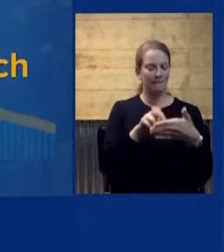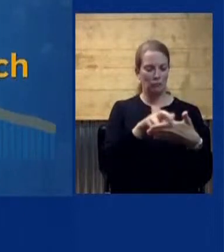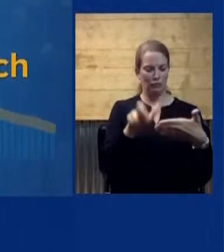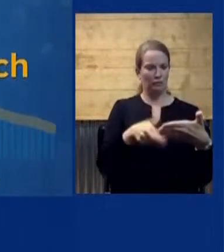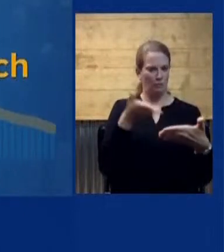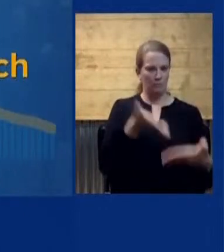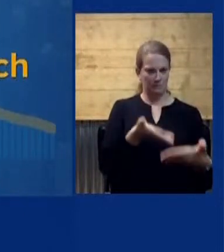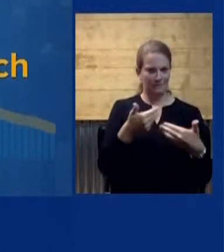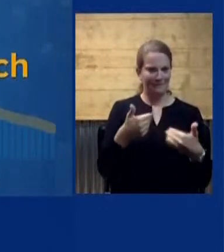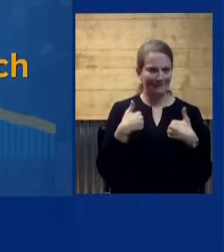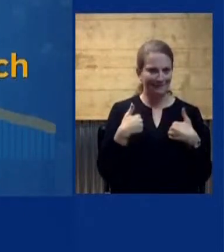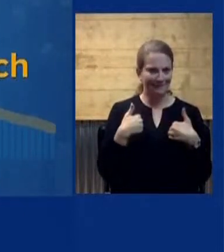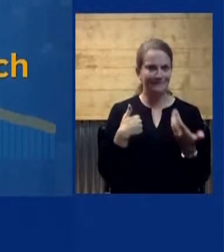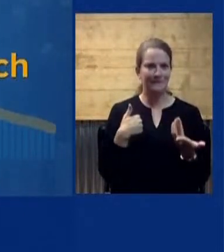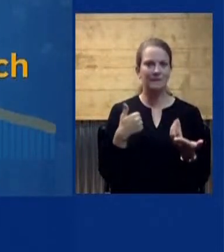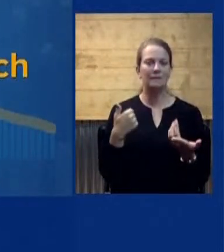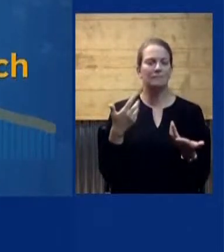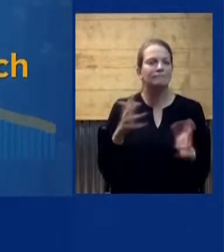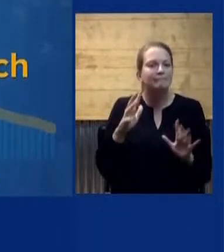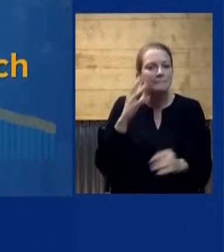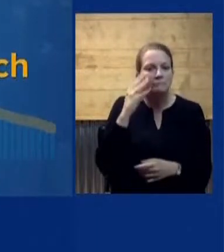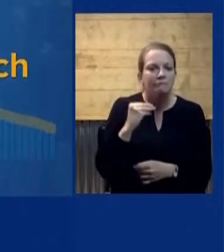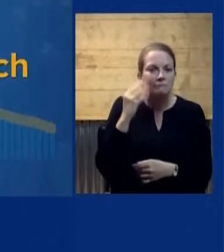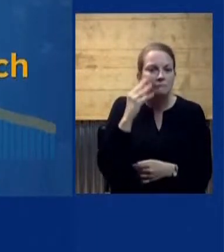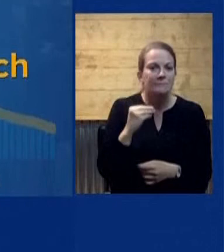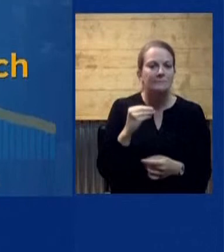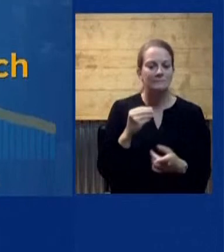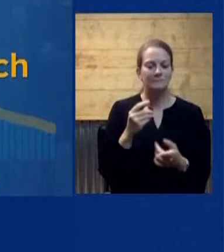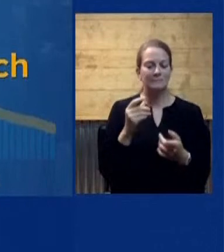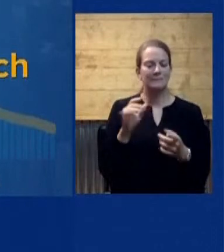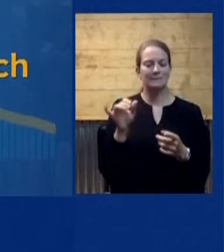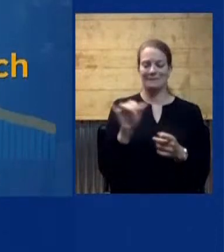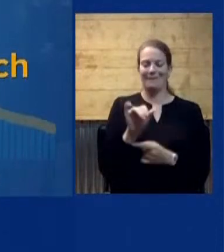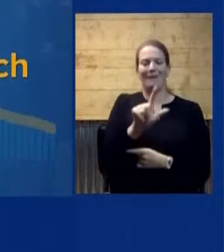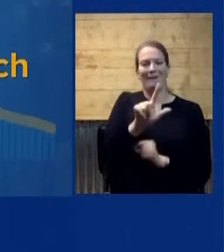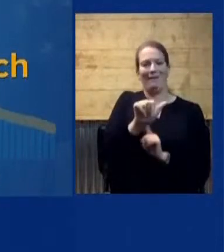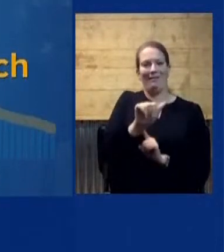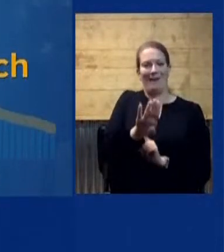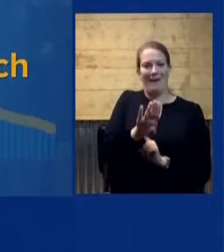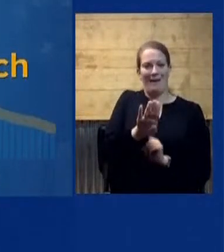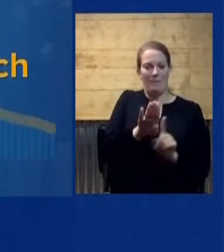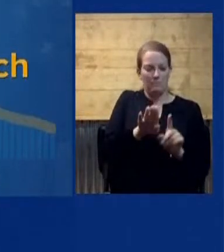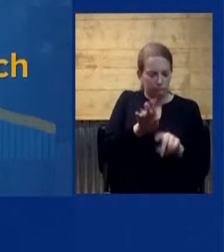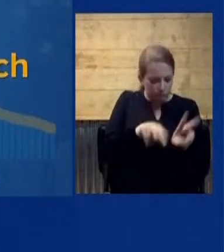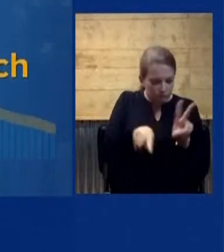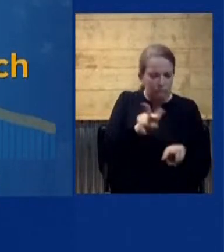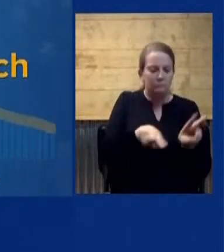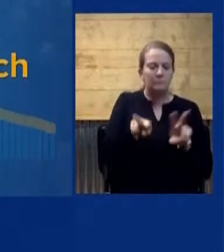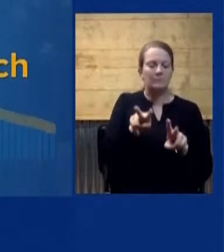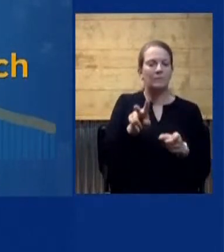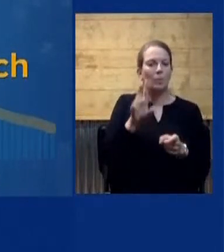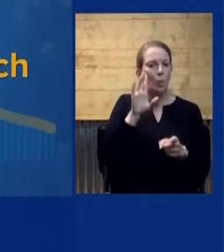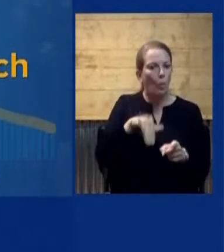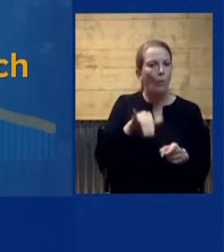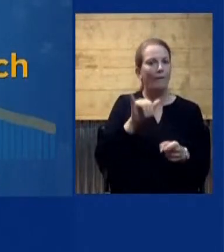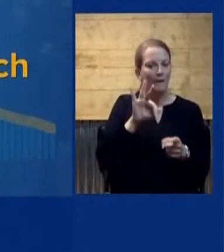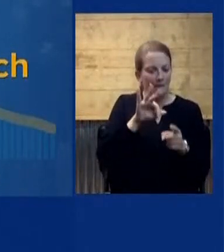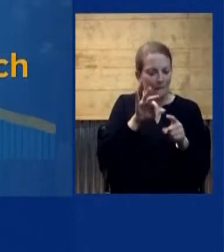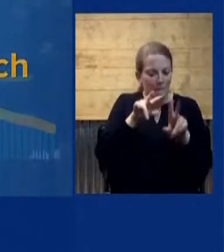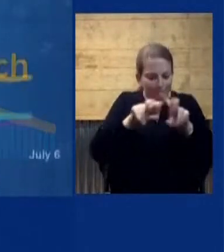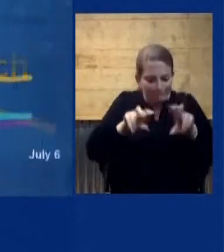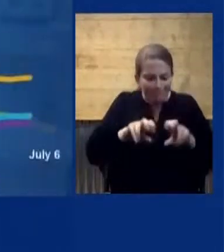this. We were the laboratory. And we know that smart, data-driven approach